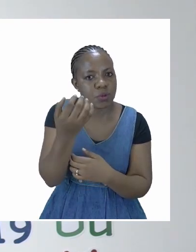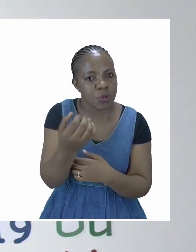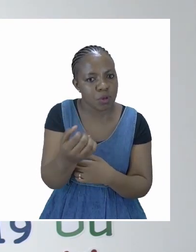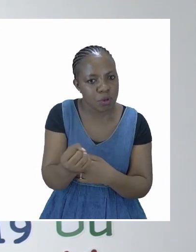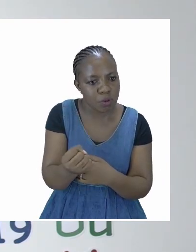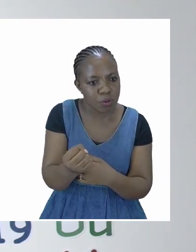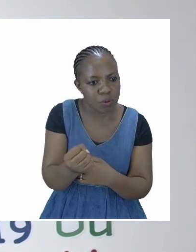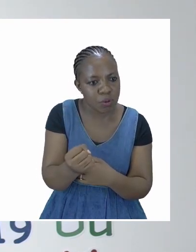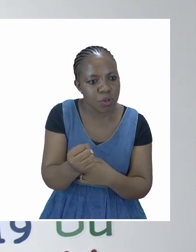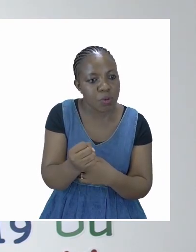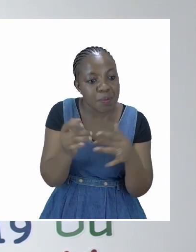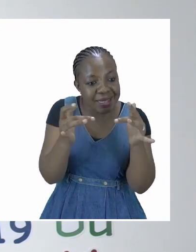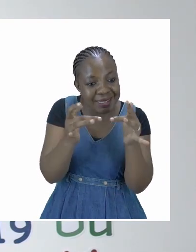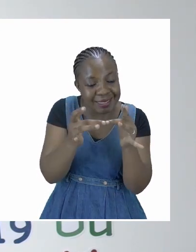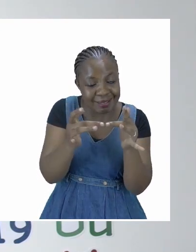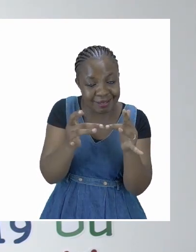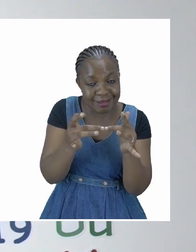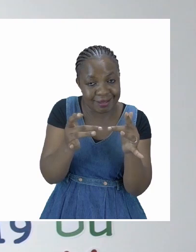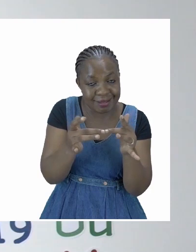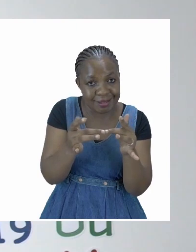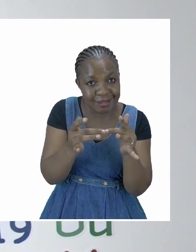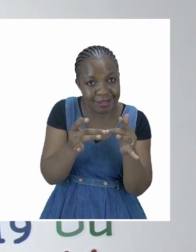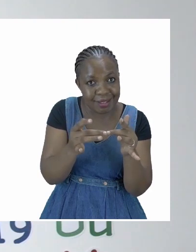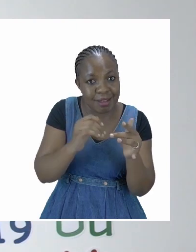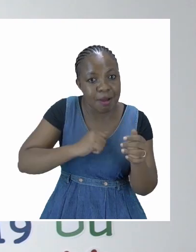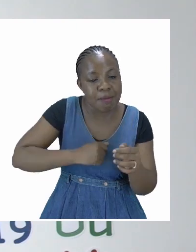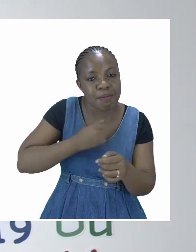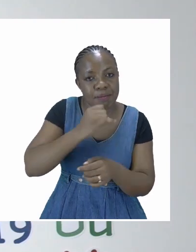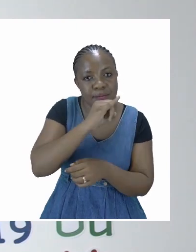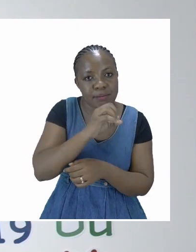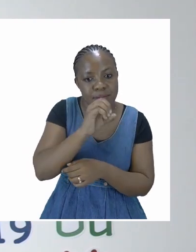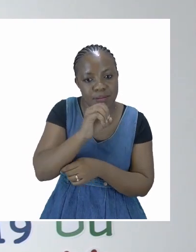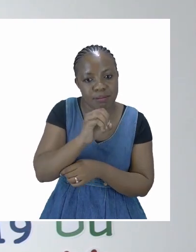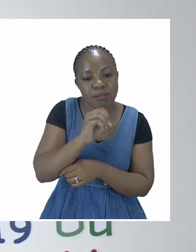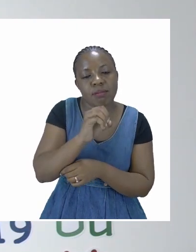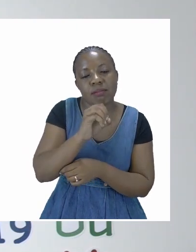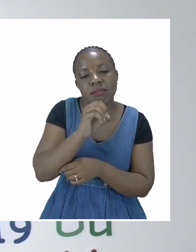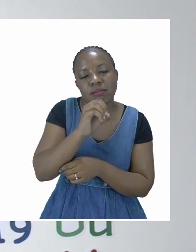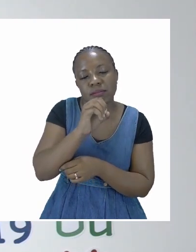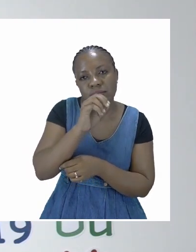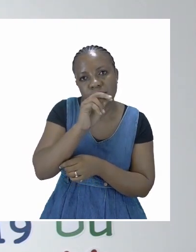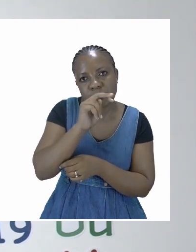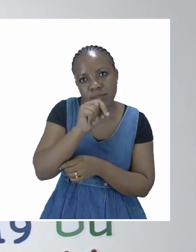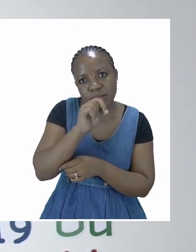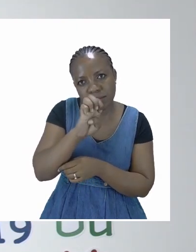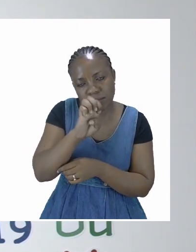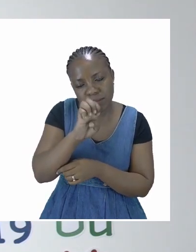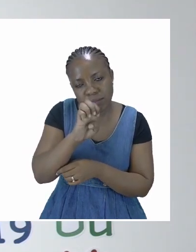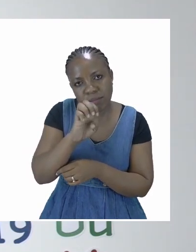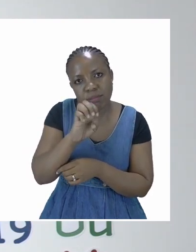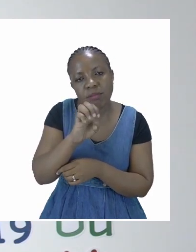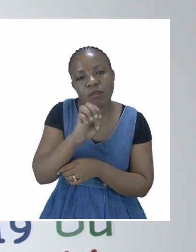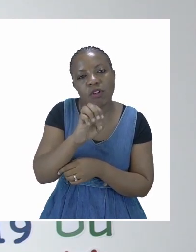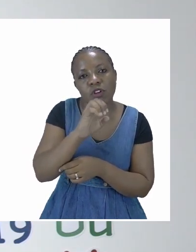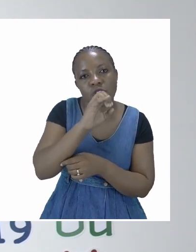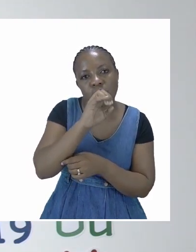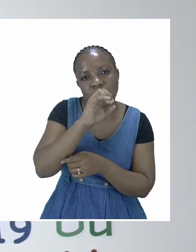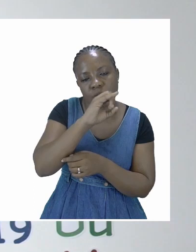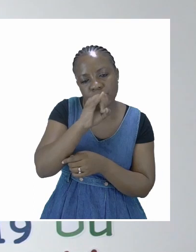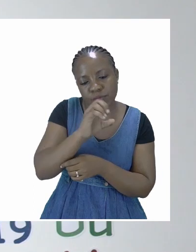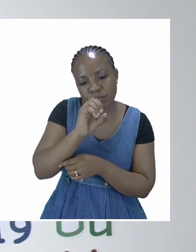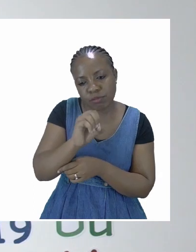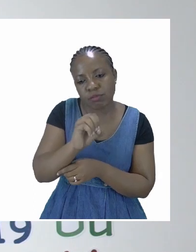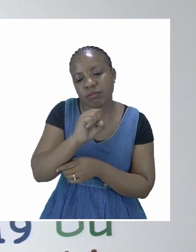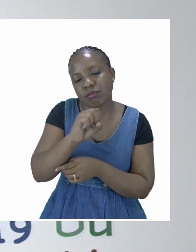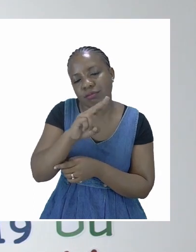our online platforms, MyZone and Zoshi Facebook pages, and in addition,